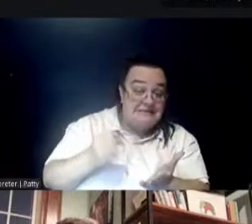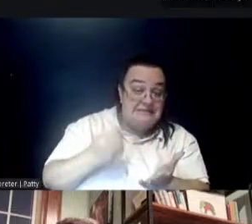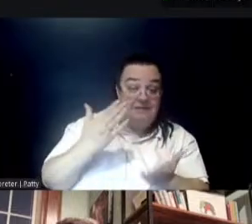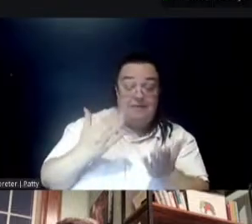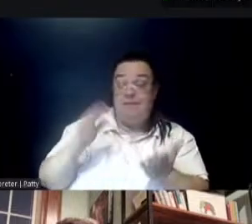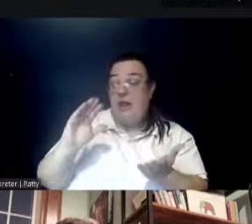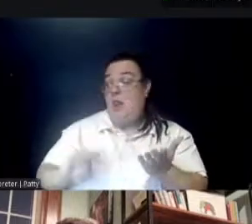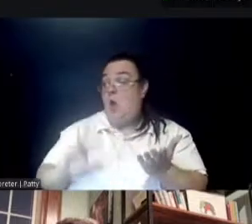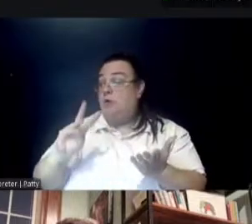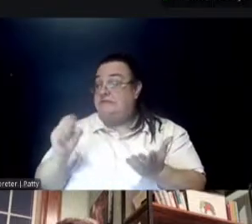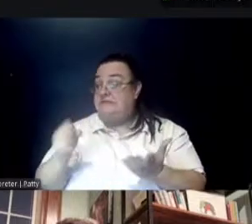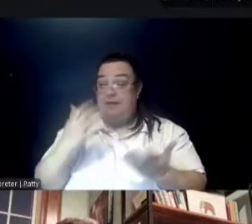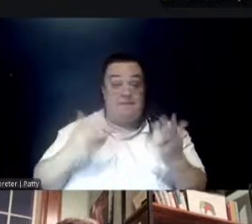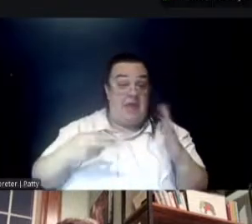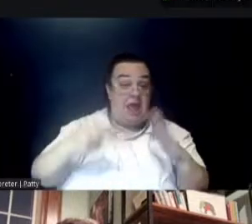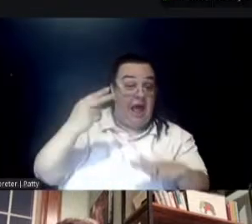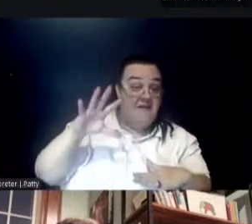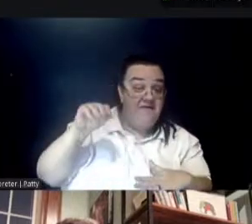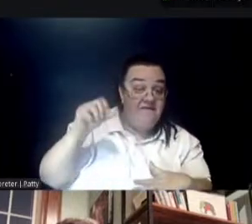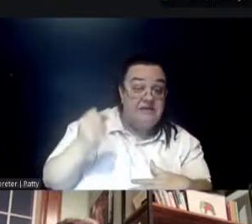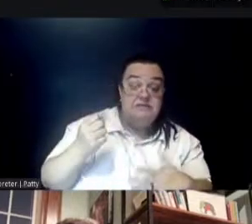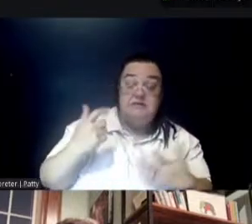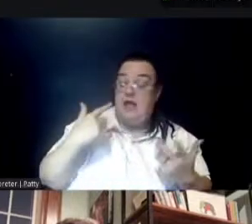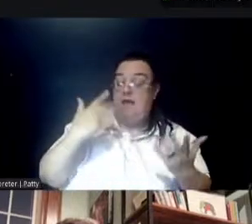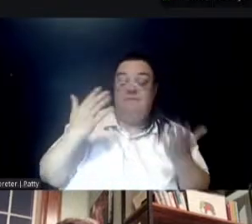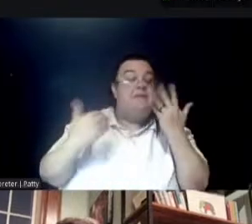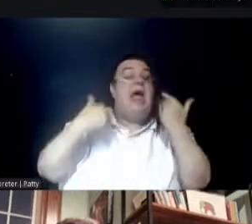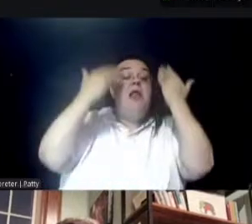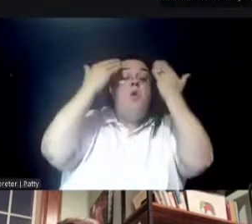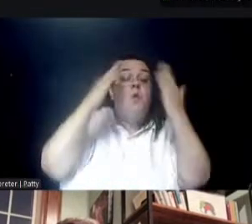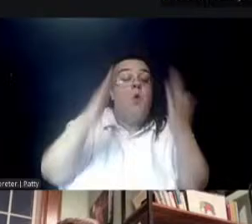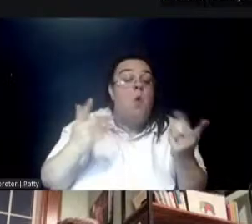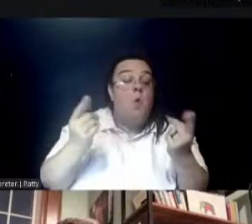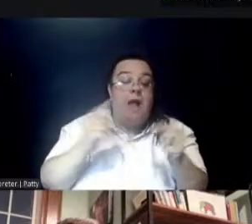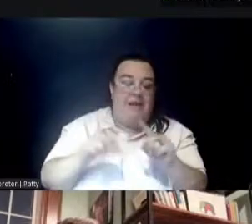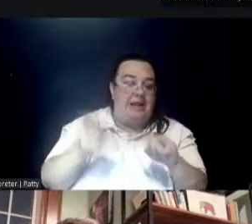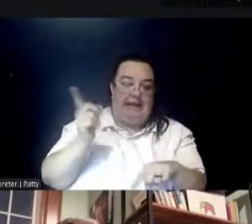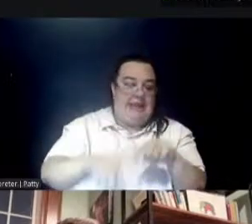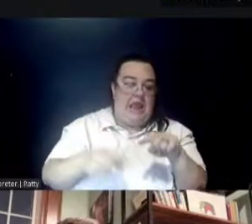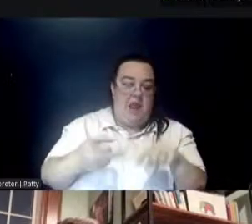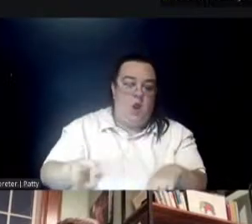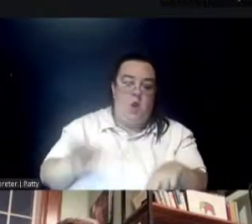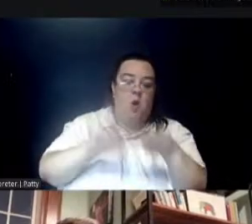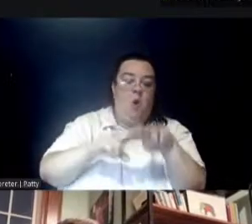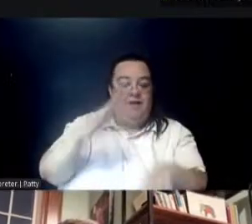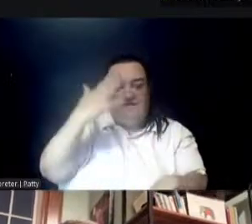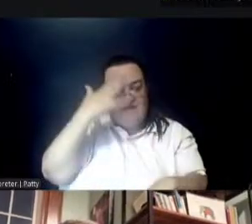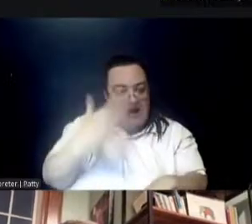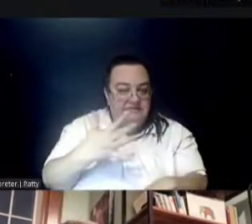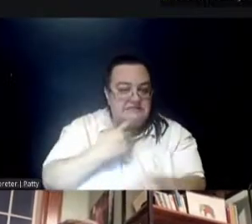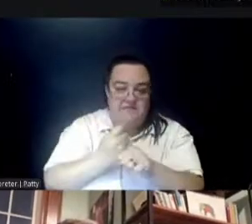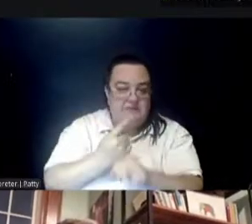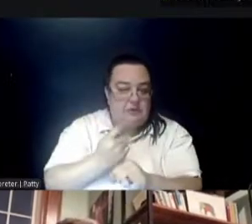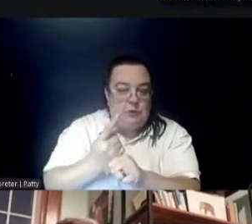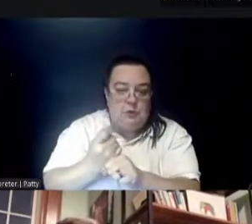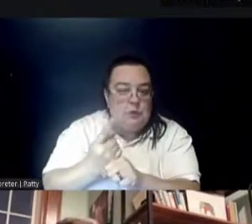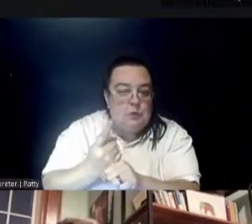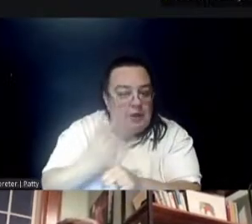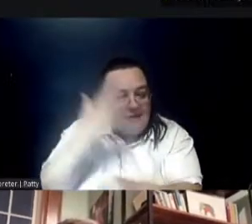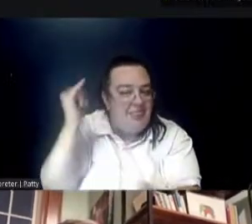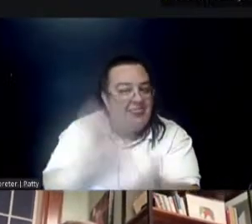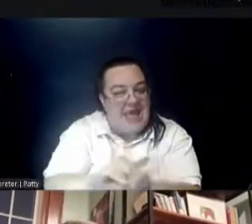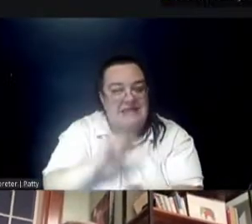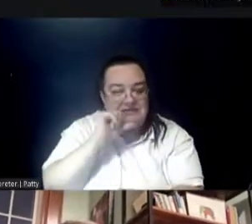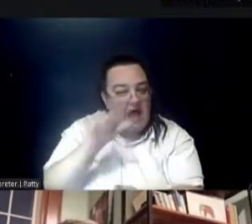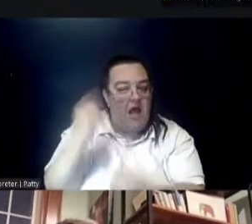50s, maybe it's, I don't know what it is, but it can't go up 5 cents every year because that's not sustainable.